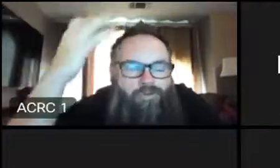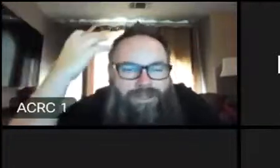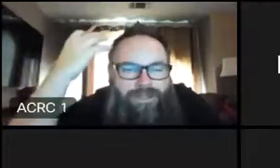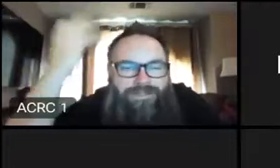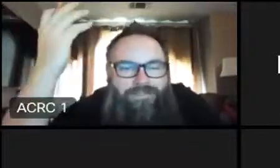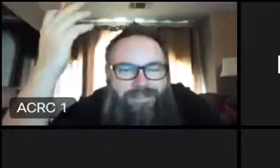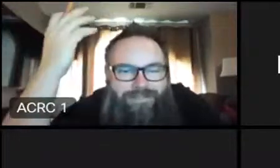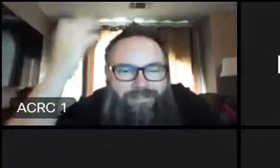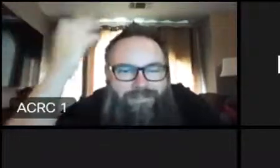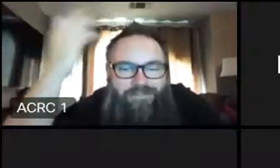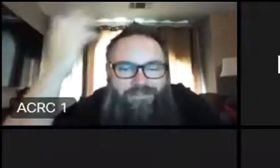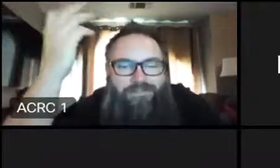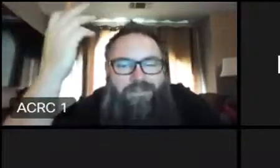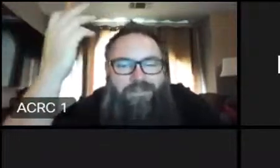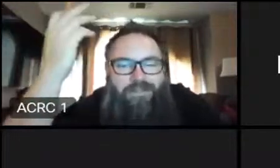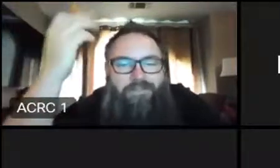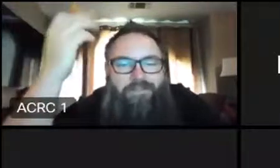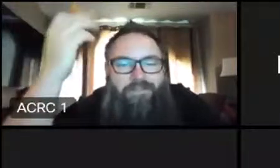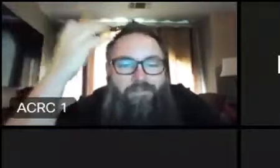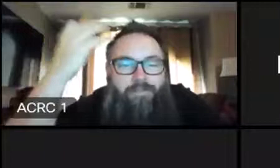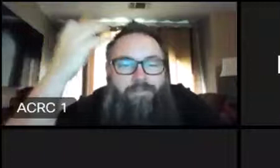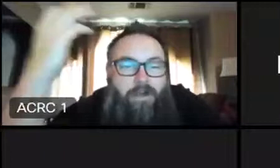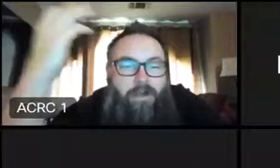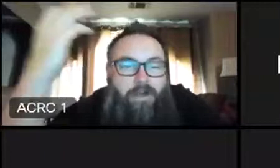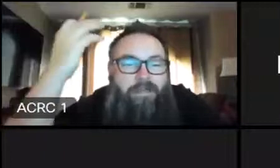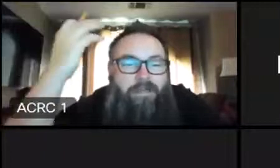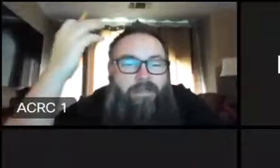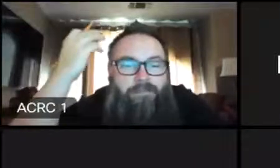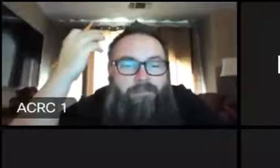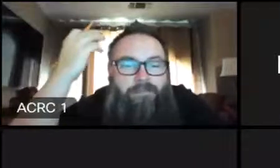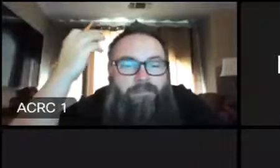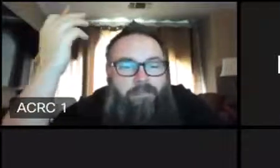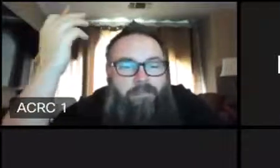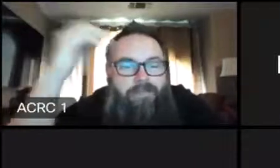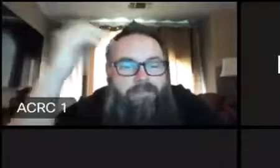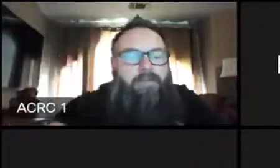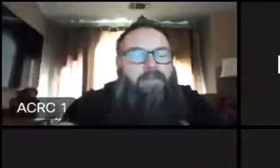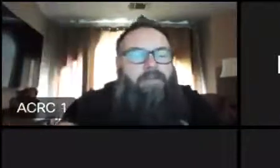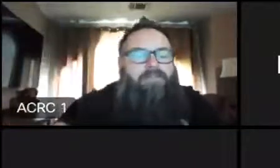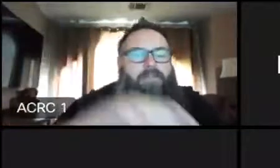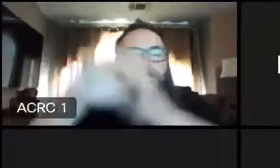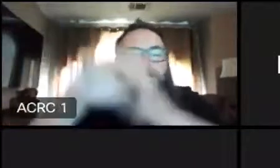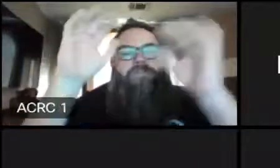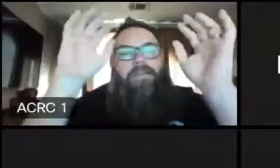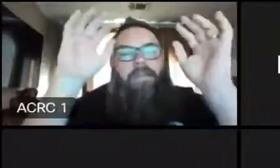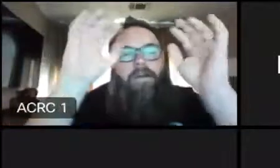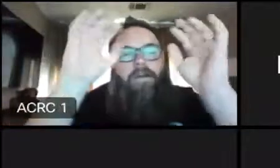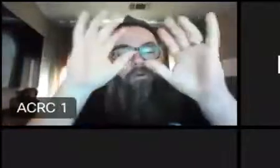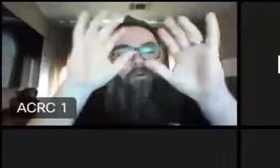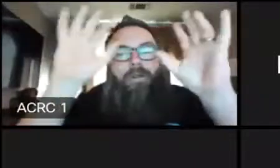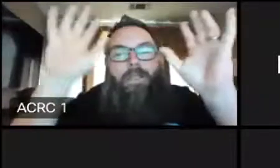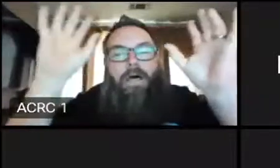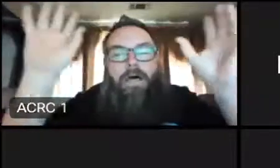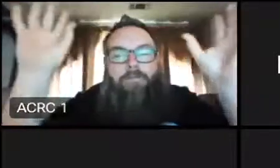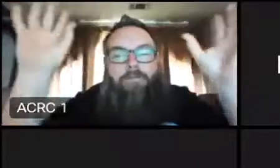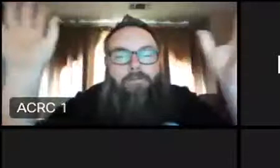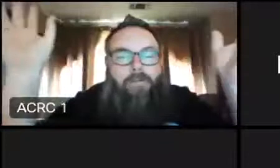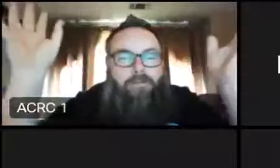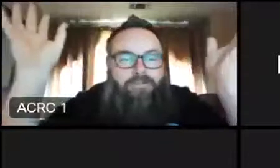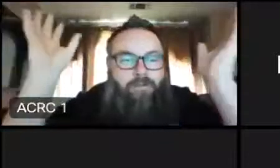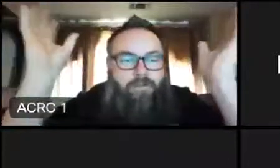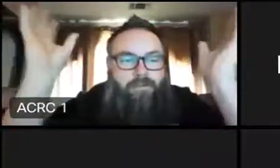can't do? And so I think over the last few weeks of meeting with the day program folks, meeting with Carly as our employment specialist, I